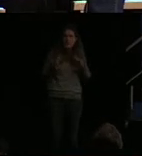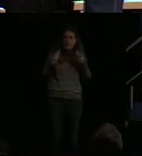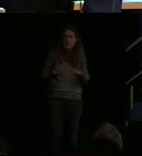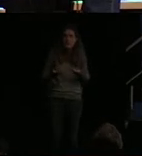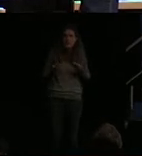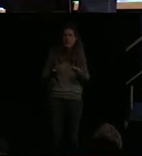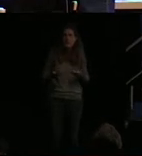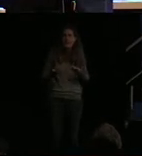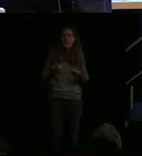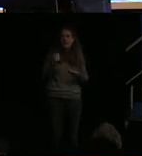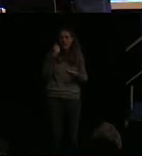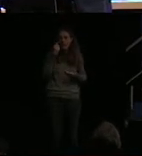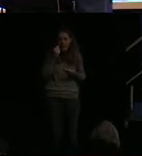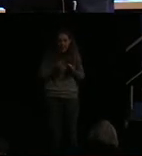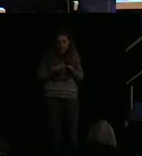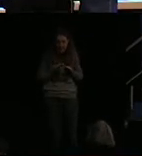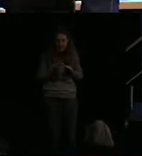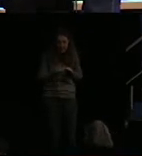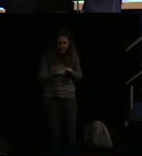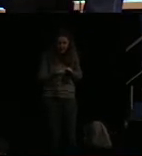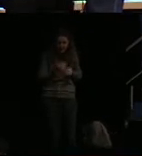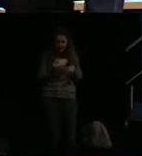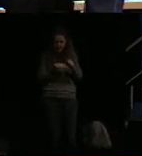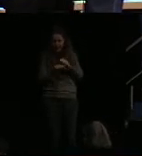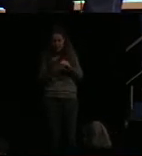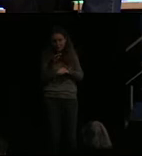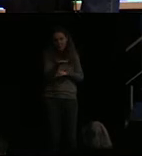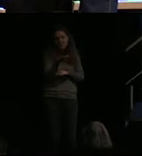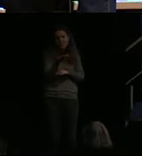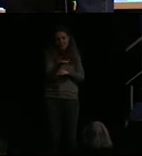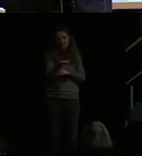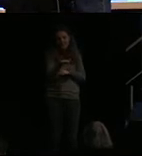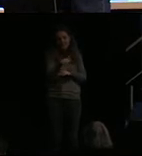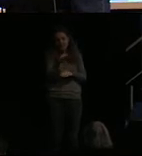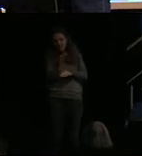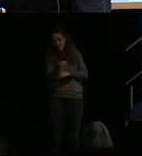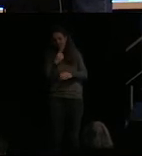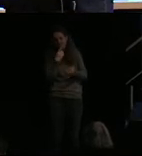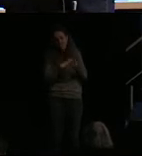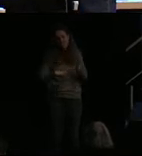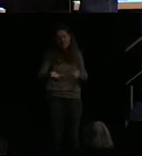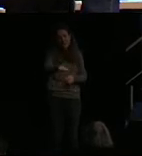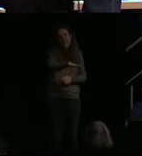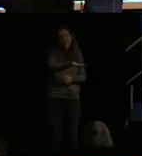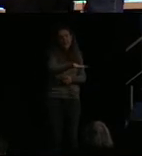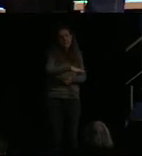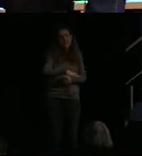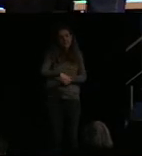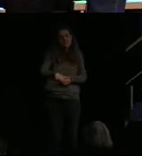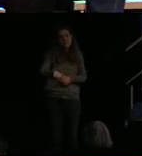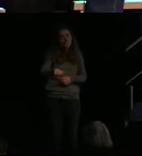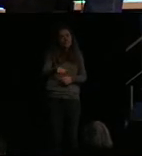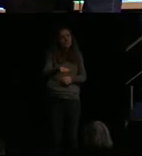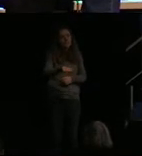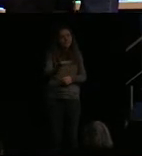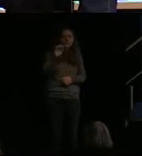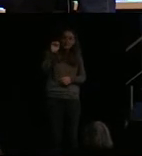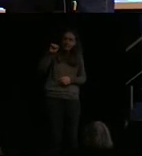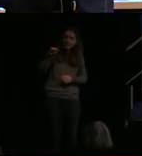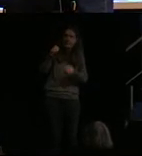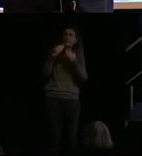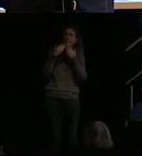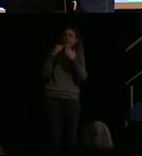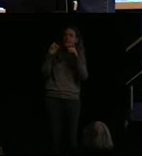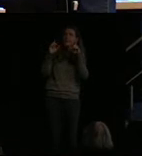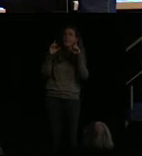Today, we can take a step into our destiny, into our future, into our promised land. Yes, thank you,